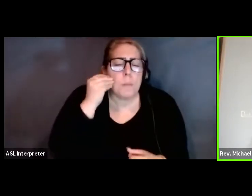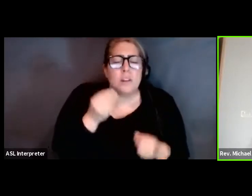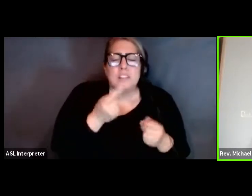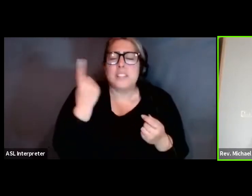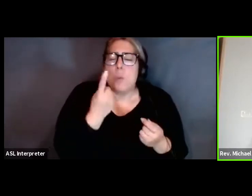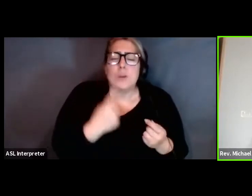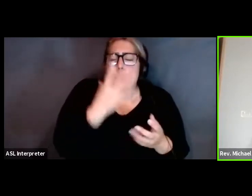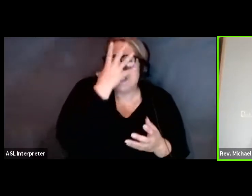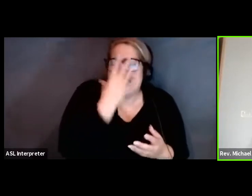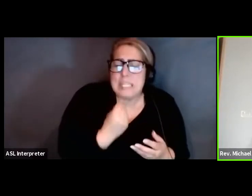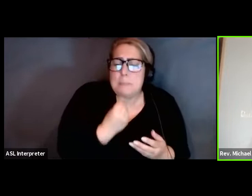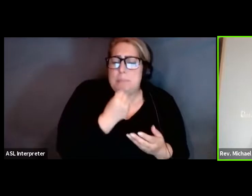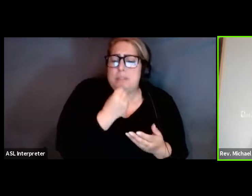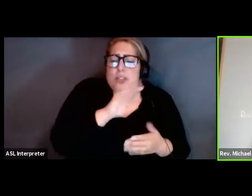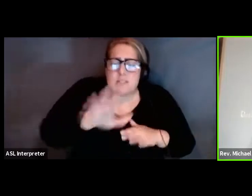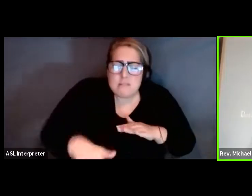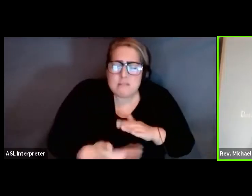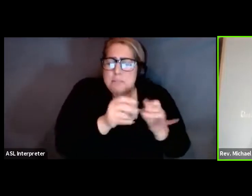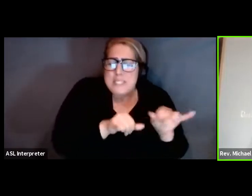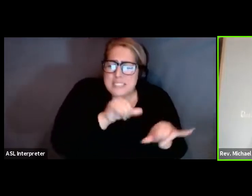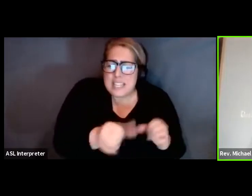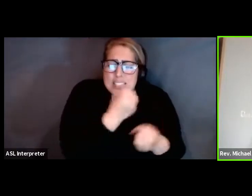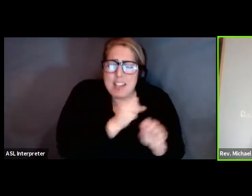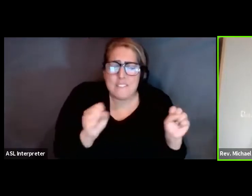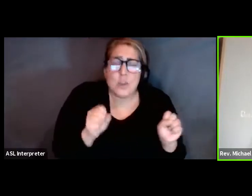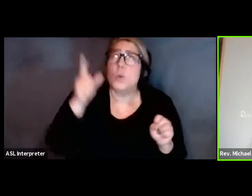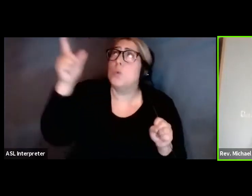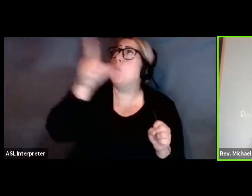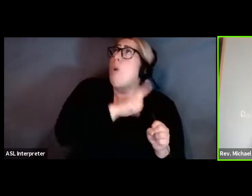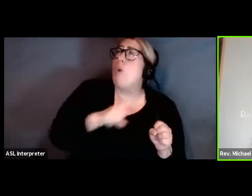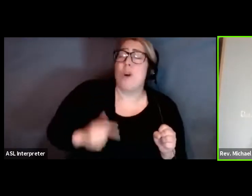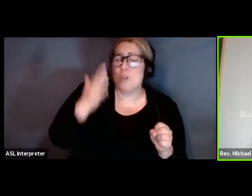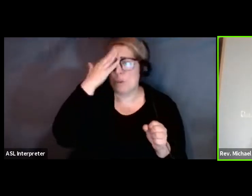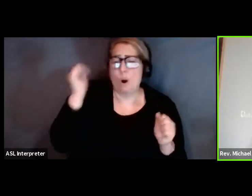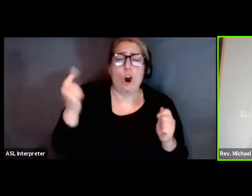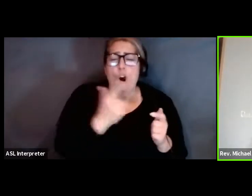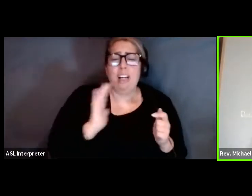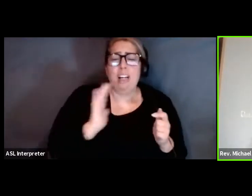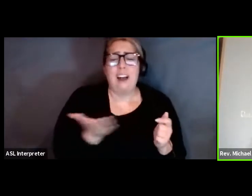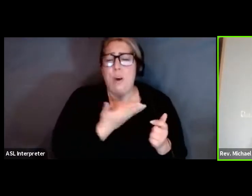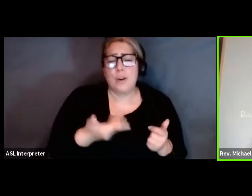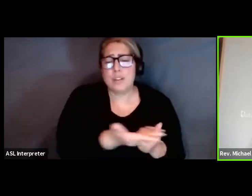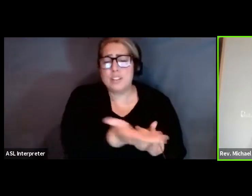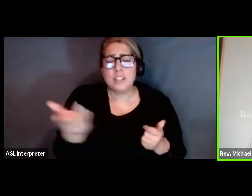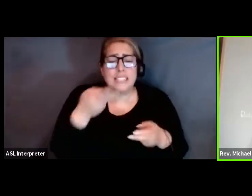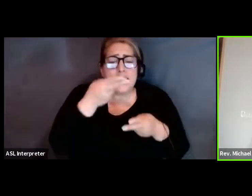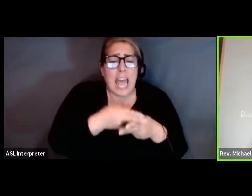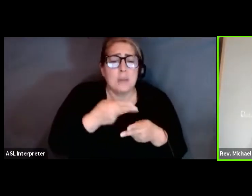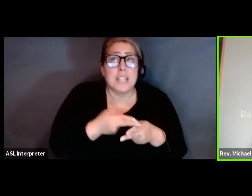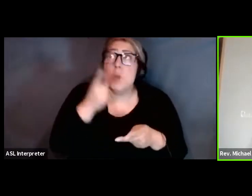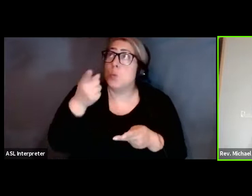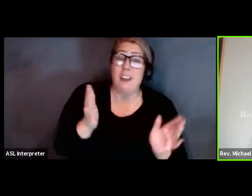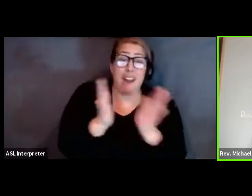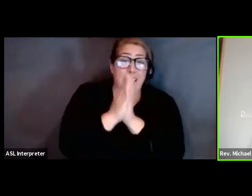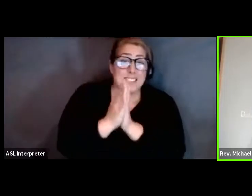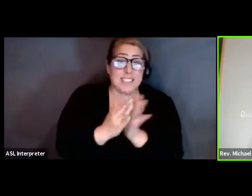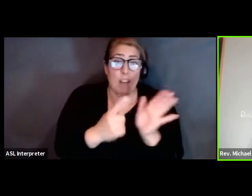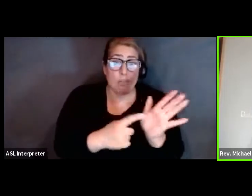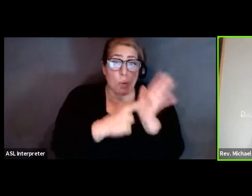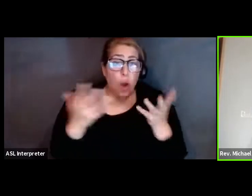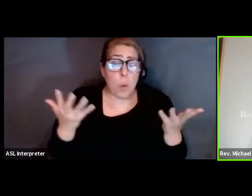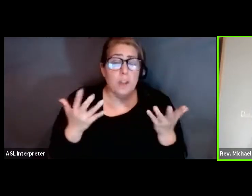the God who loves us all and knows us each by name. And what do you require of us but to act